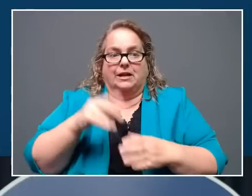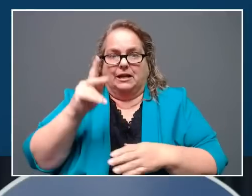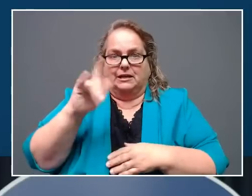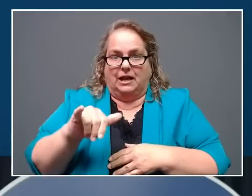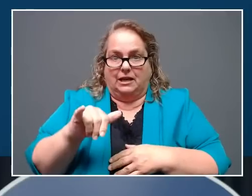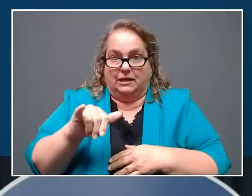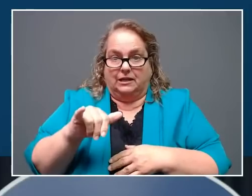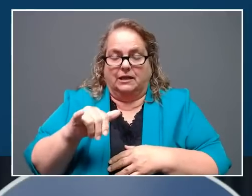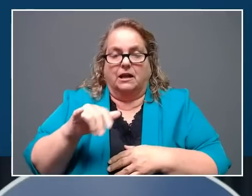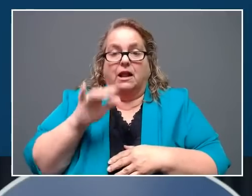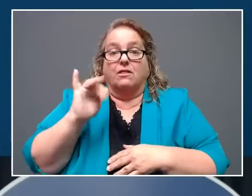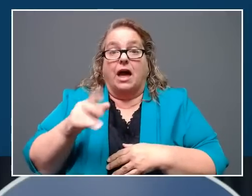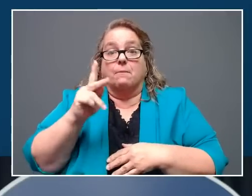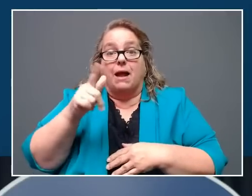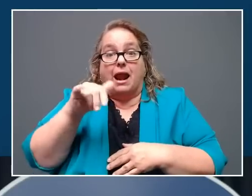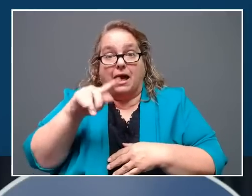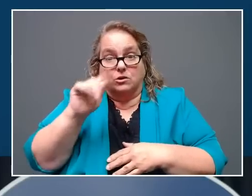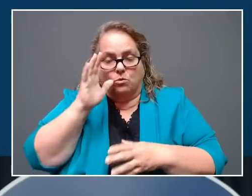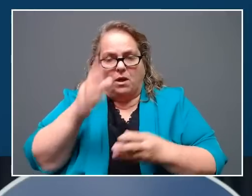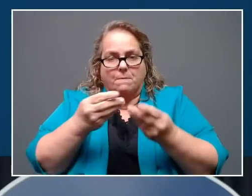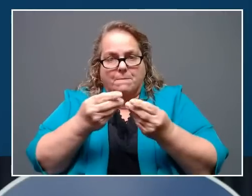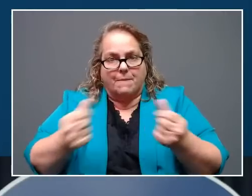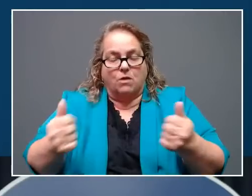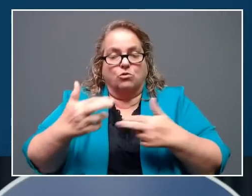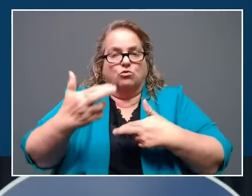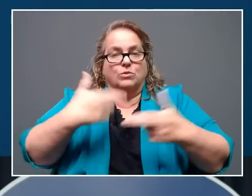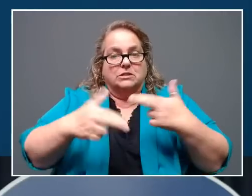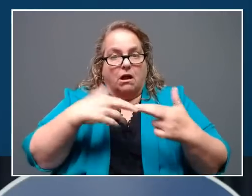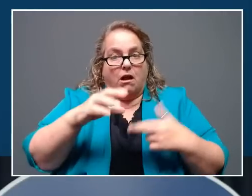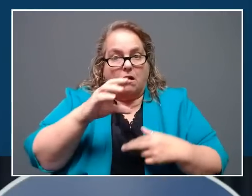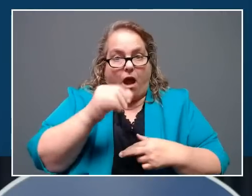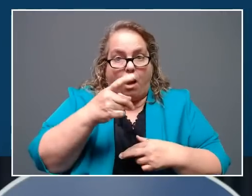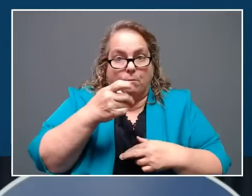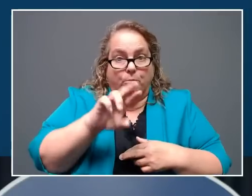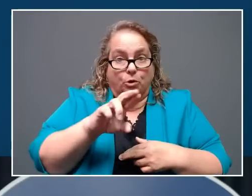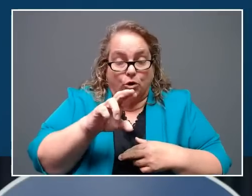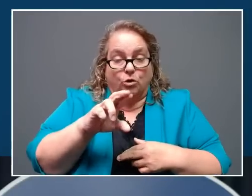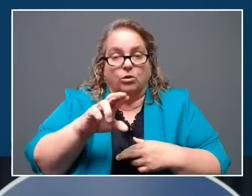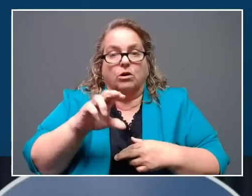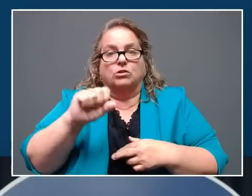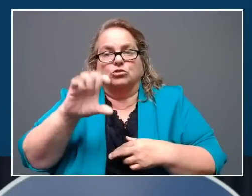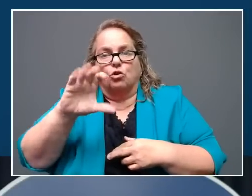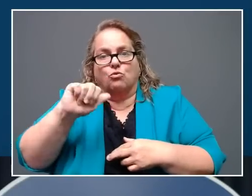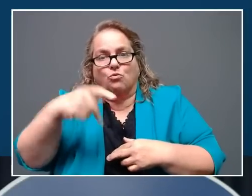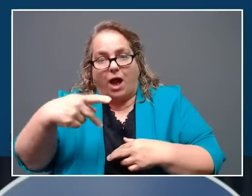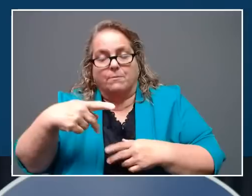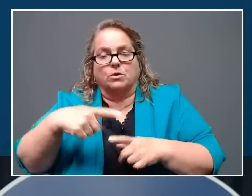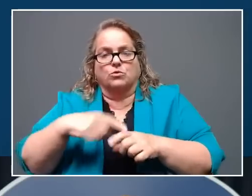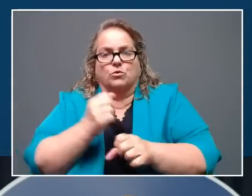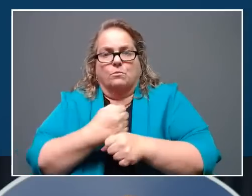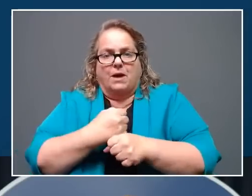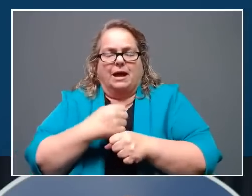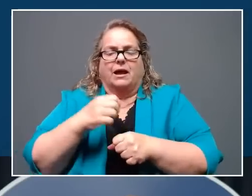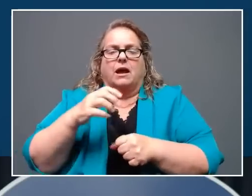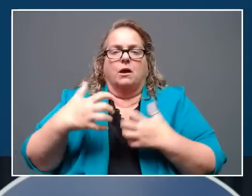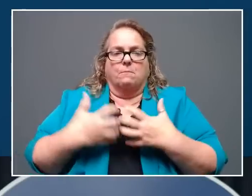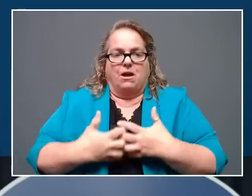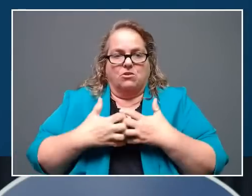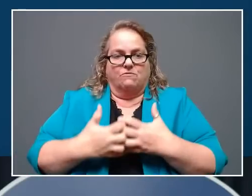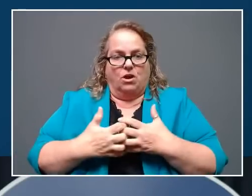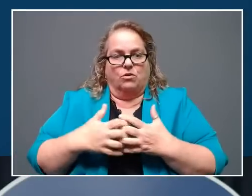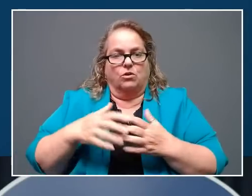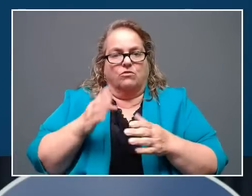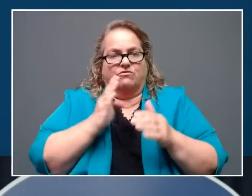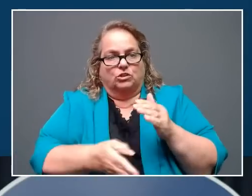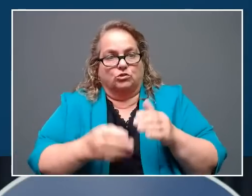melt and recycle copper and copper alloy scrap for use in manufacturing semi-finished products for customers throughout North